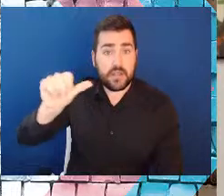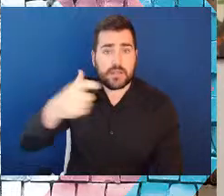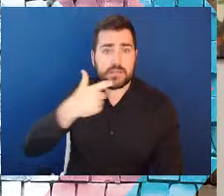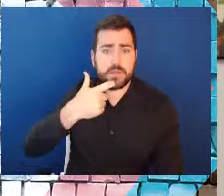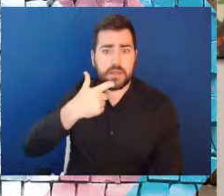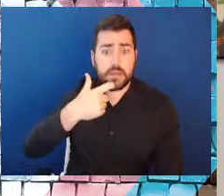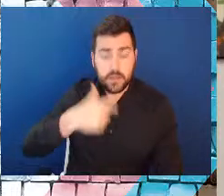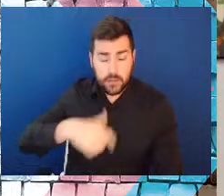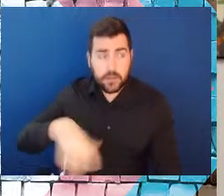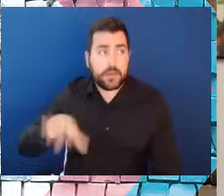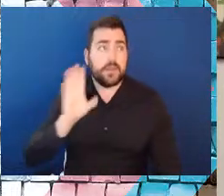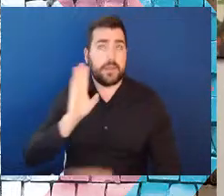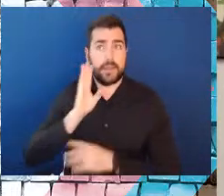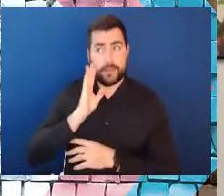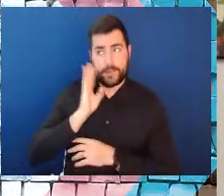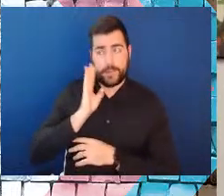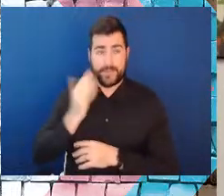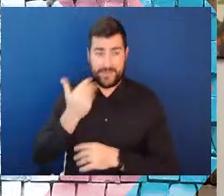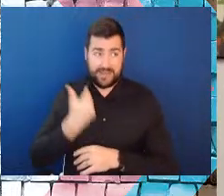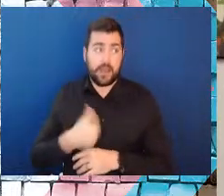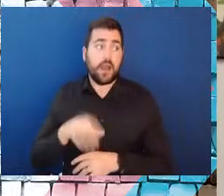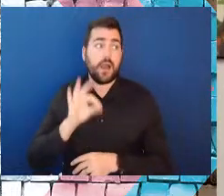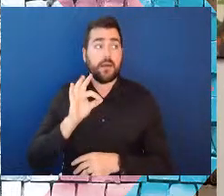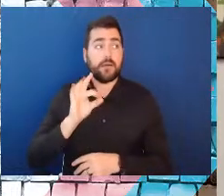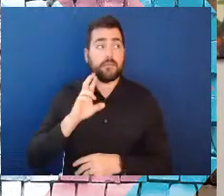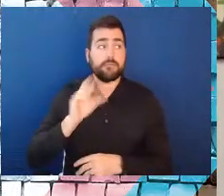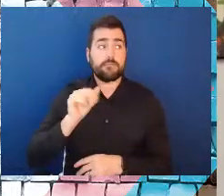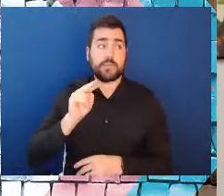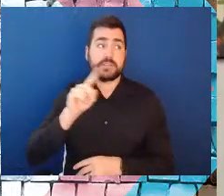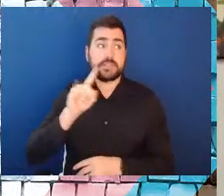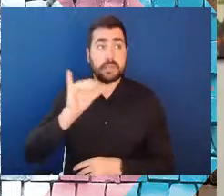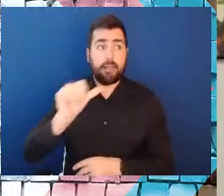hello, I'm Fringezilla.